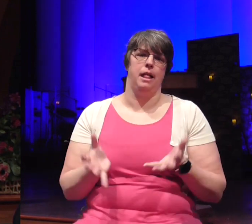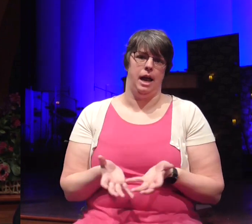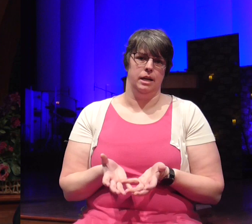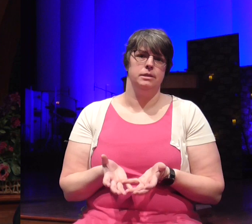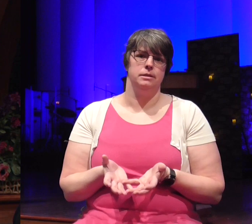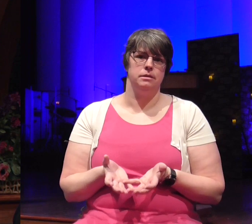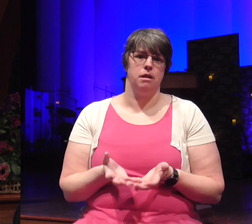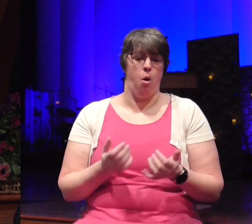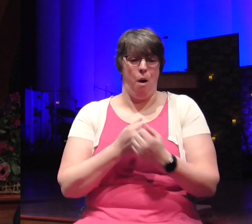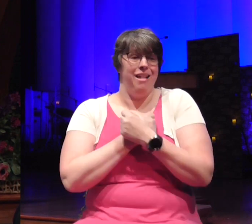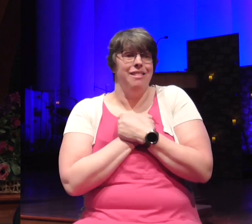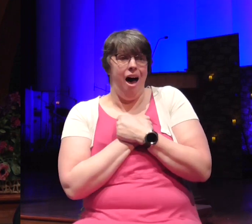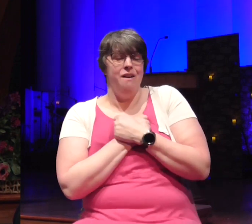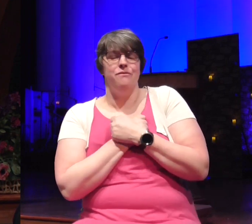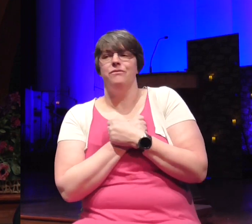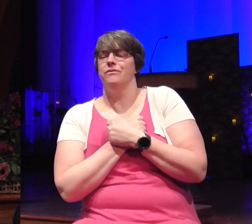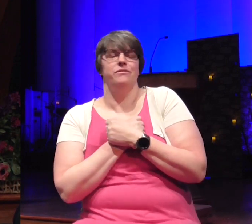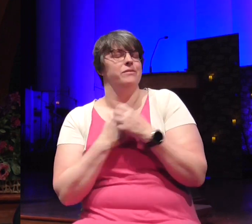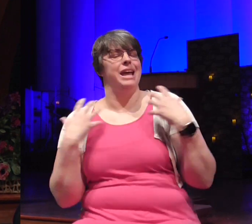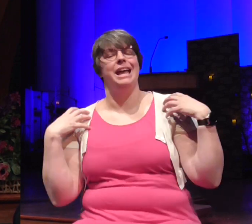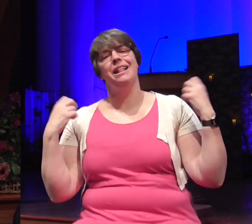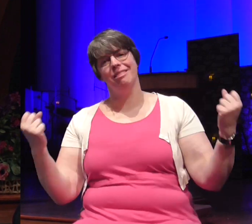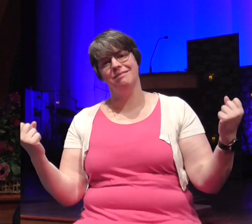For love is the great healer and revealer,